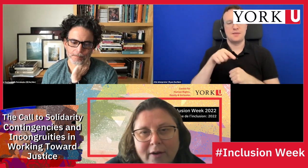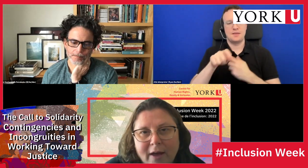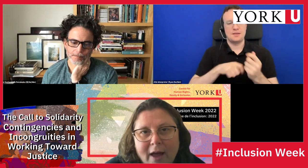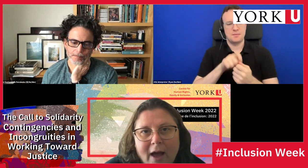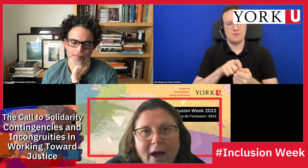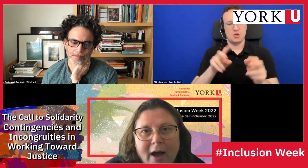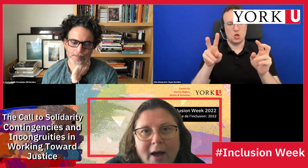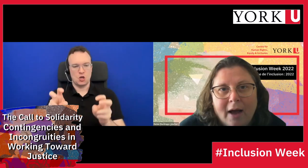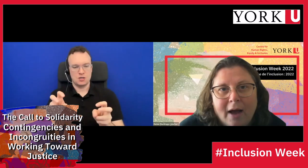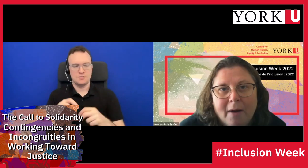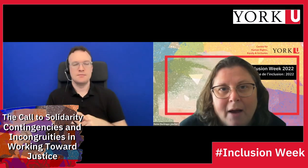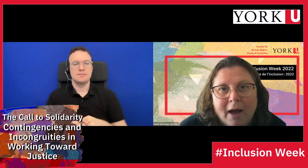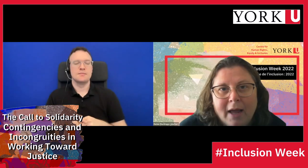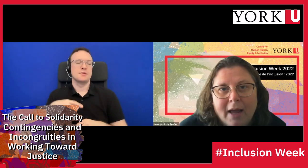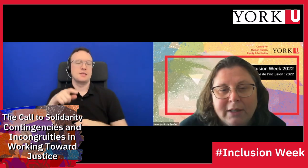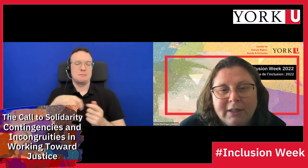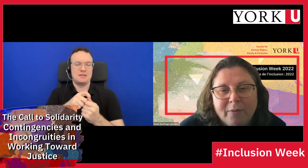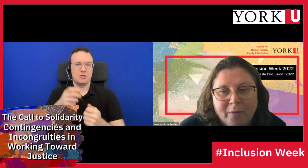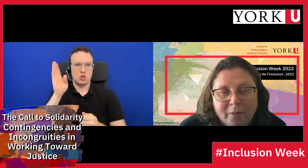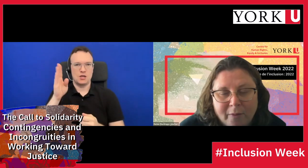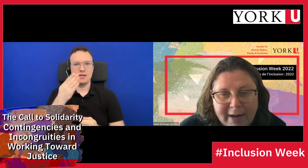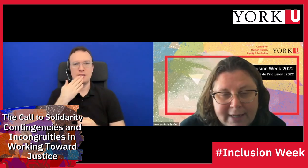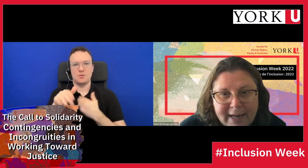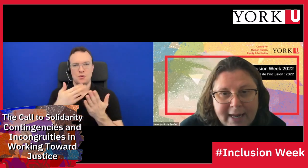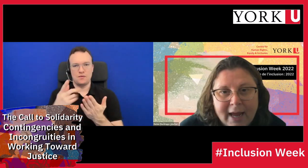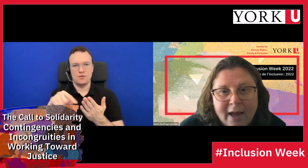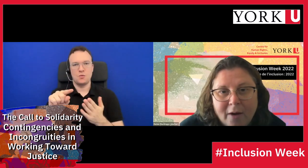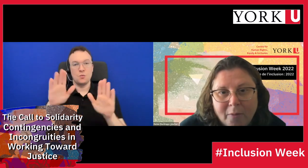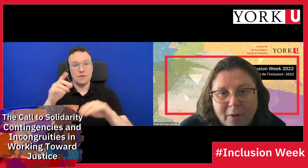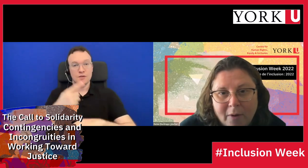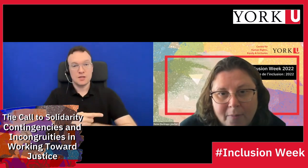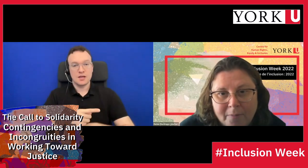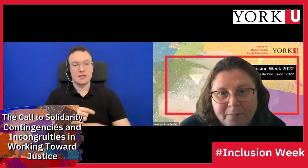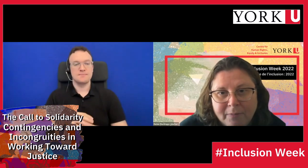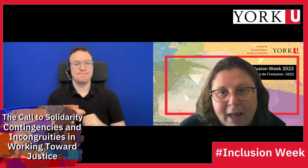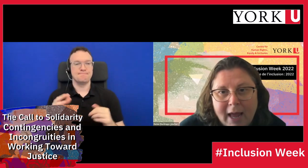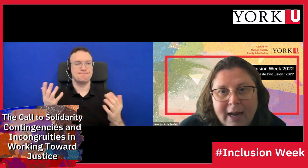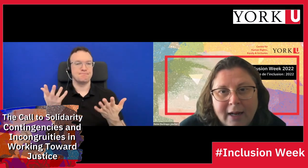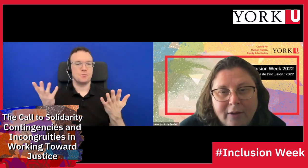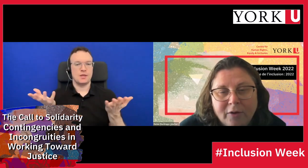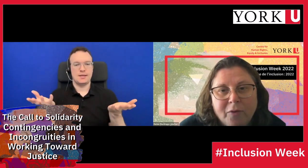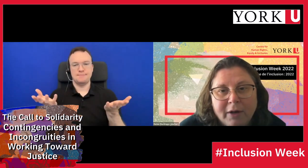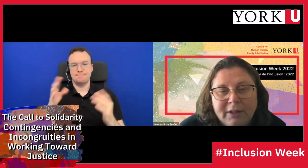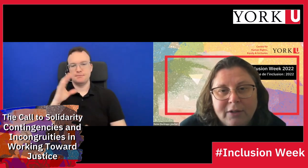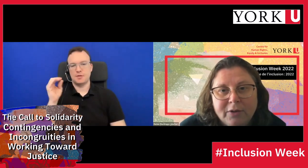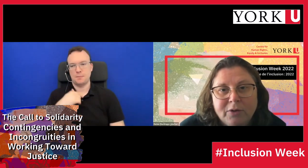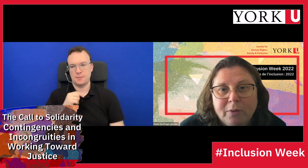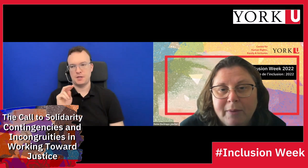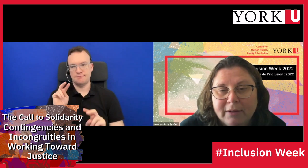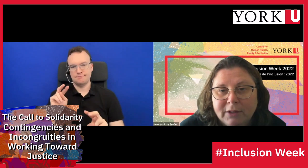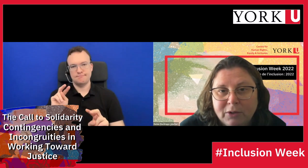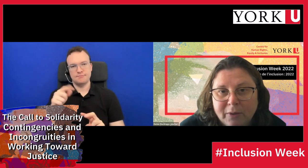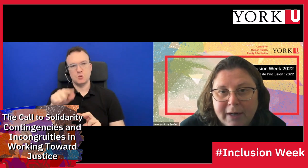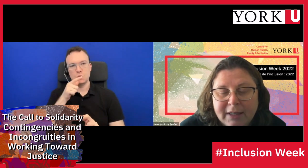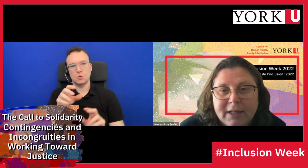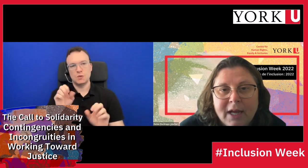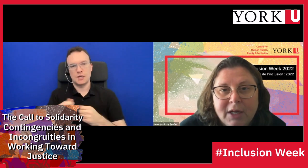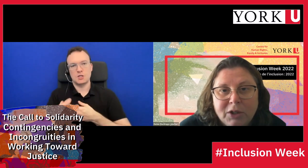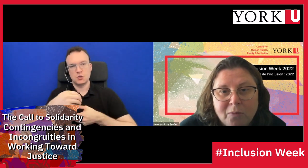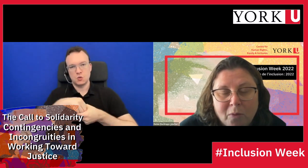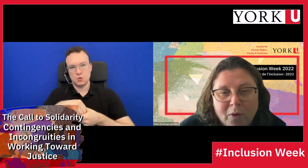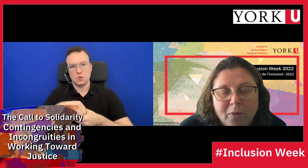talk. I wish everyone a great day, and I look forward to those who will be able to join